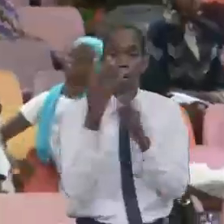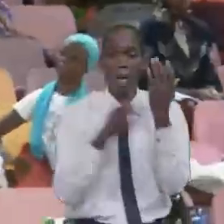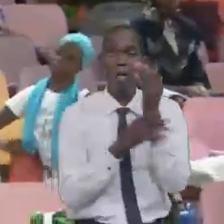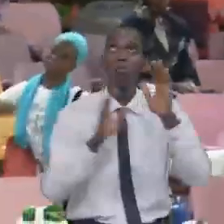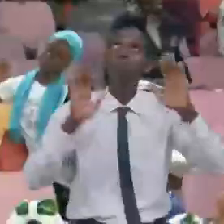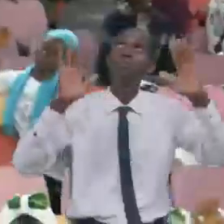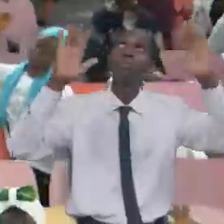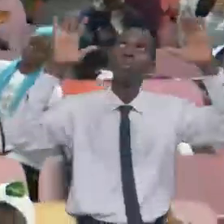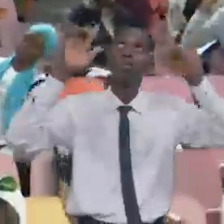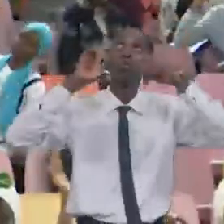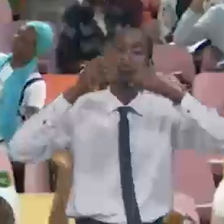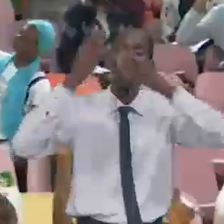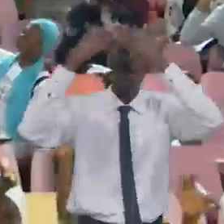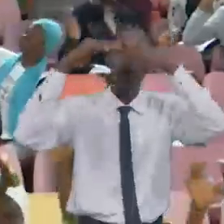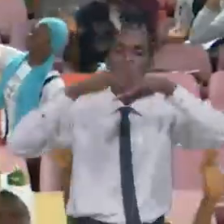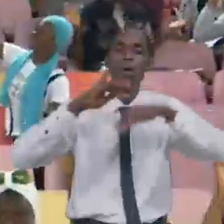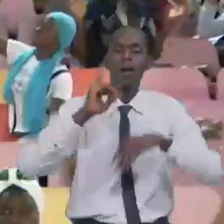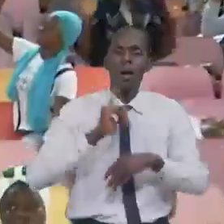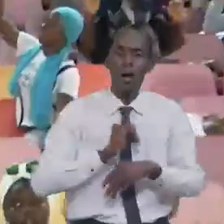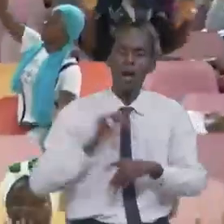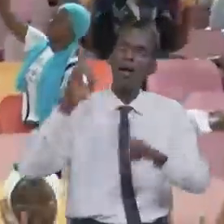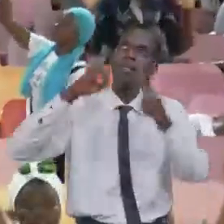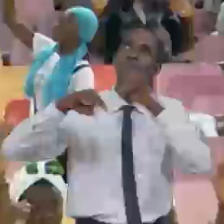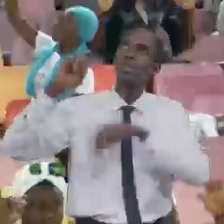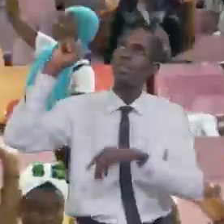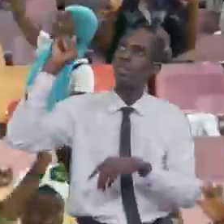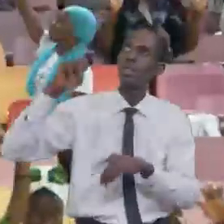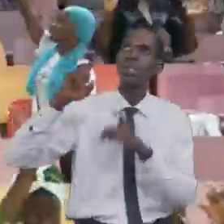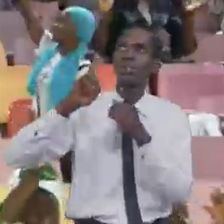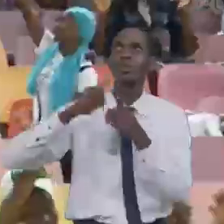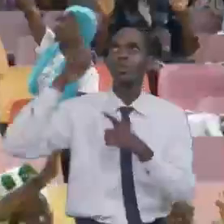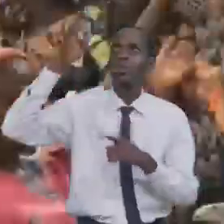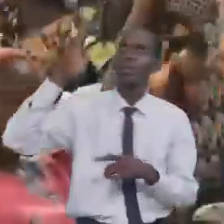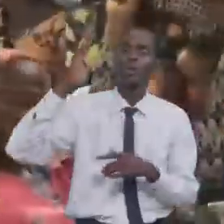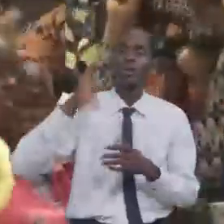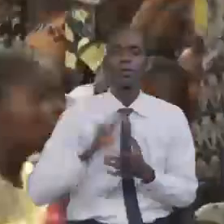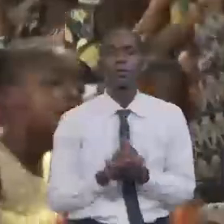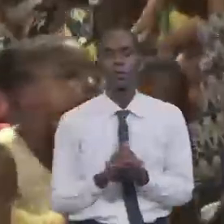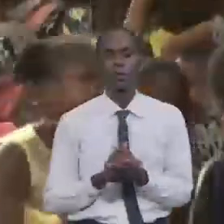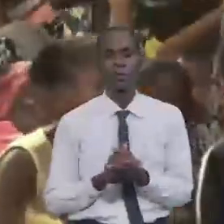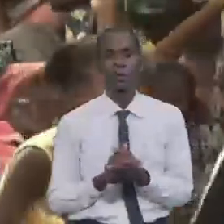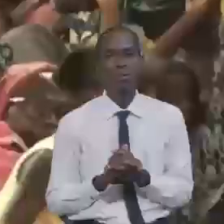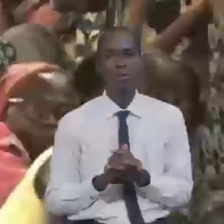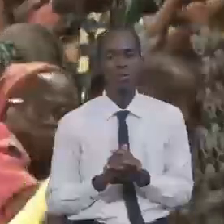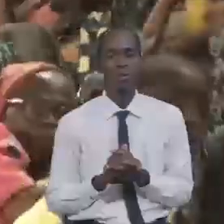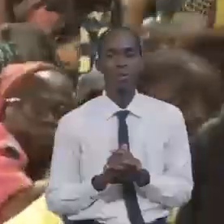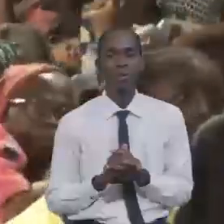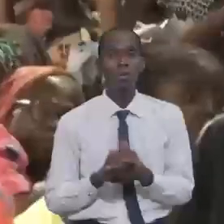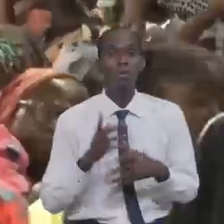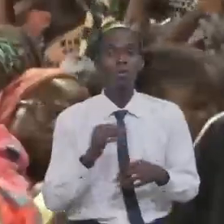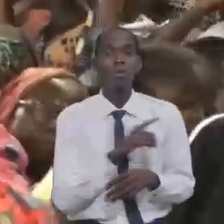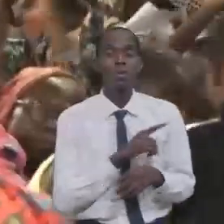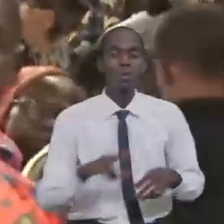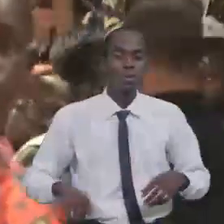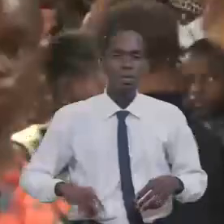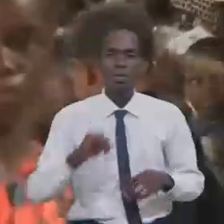heavens, I say yes to God. And so now the Lord is going to